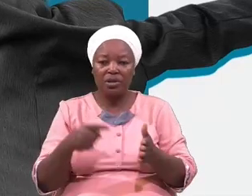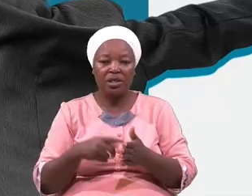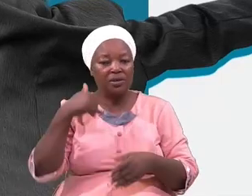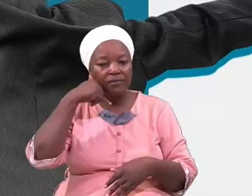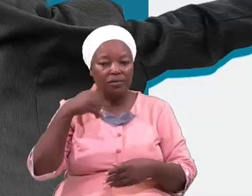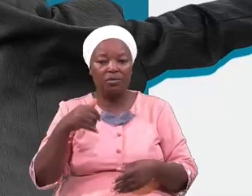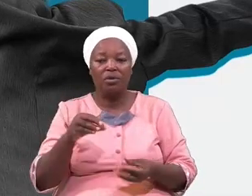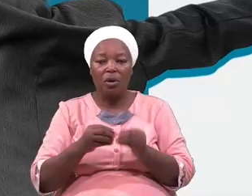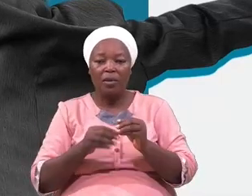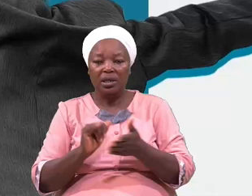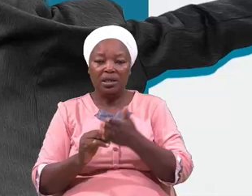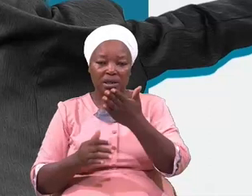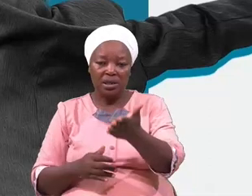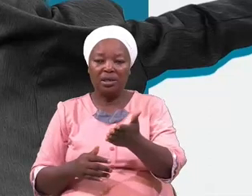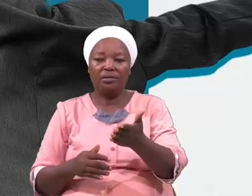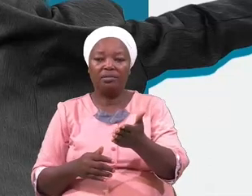telephone, SMS.